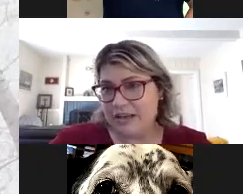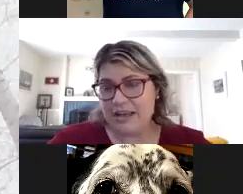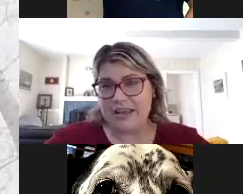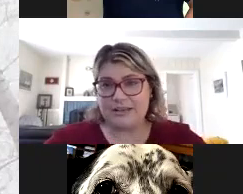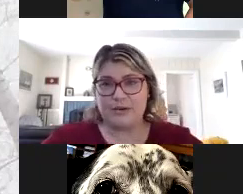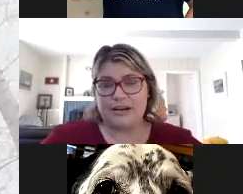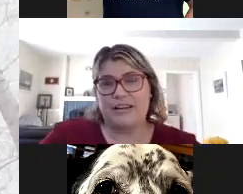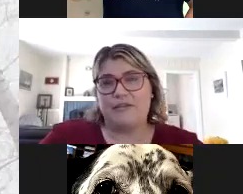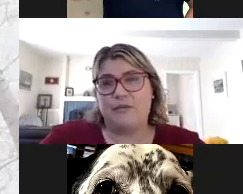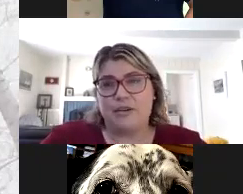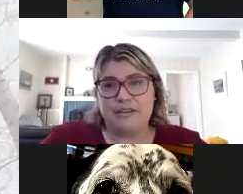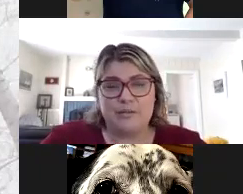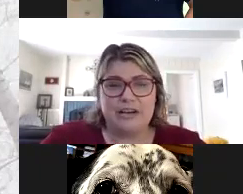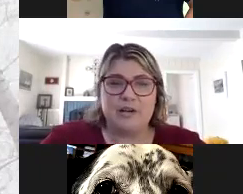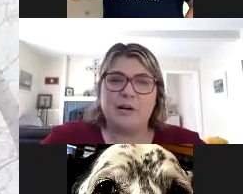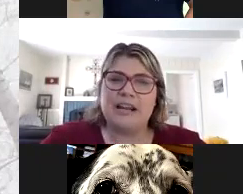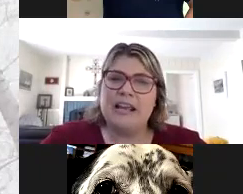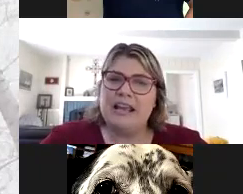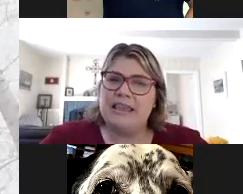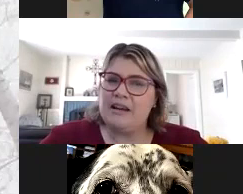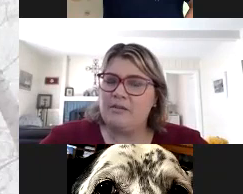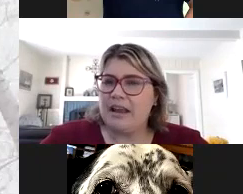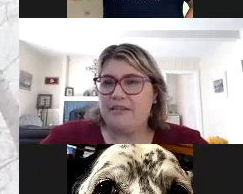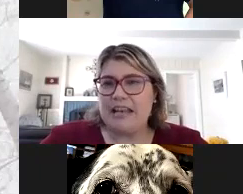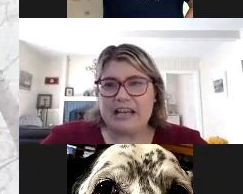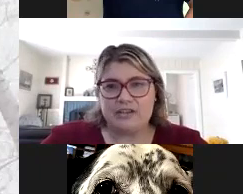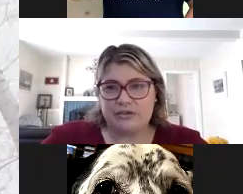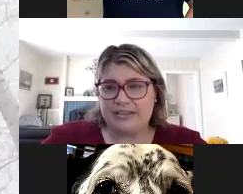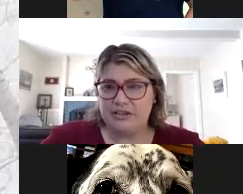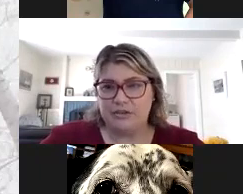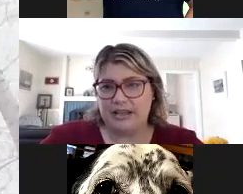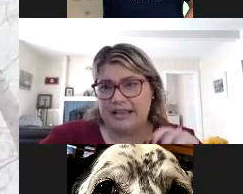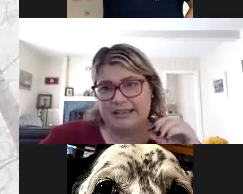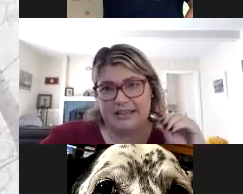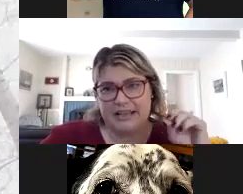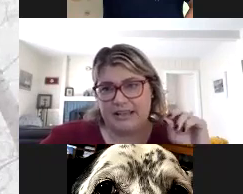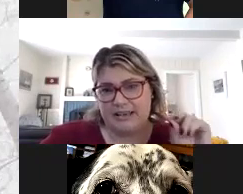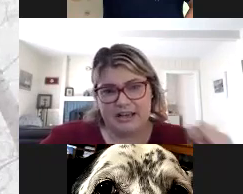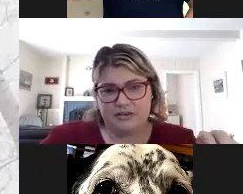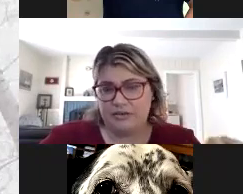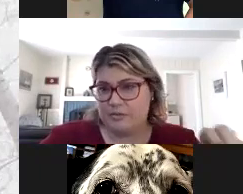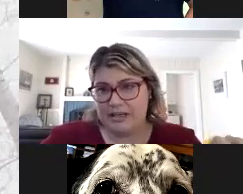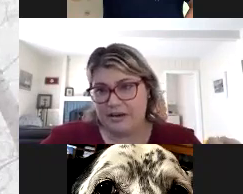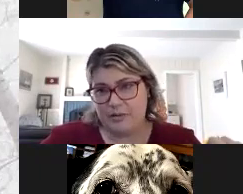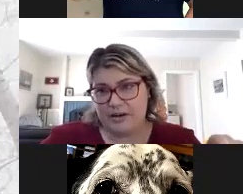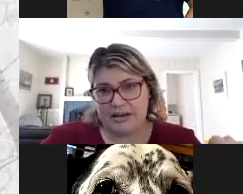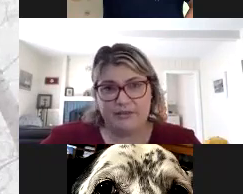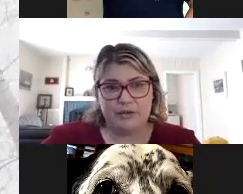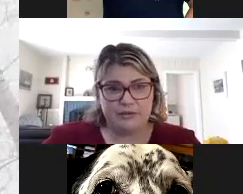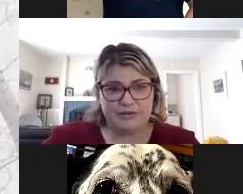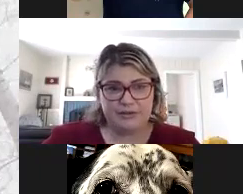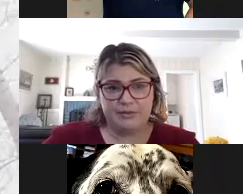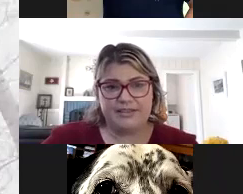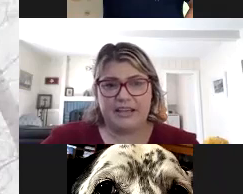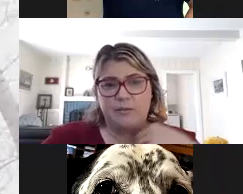who is running for the Libertarian Party, they don't have a national centralized, like National Libertarian Party. If you